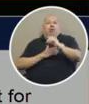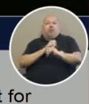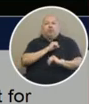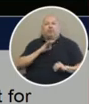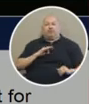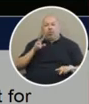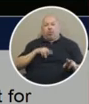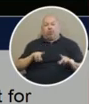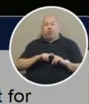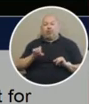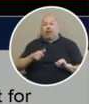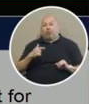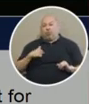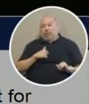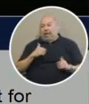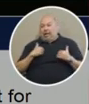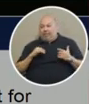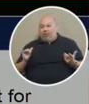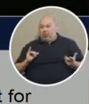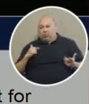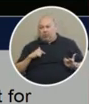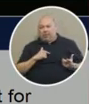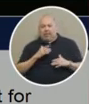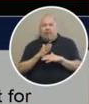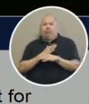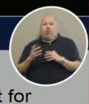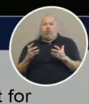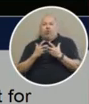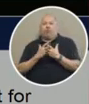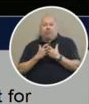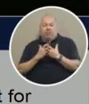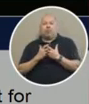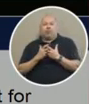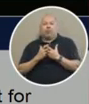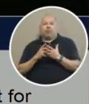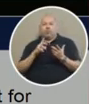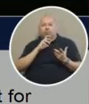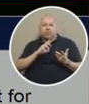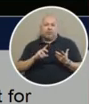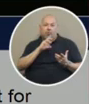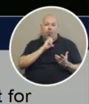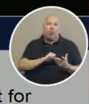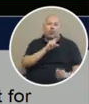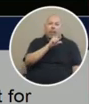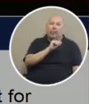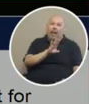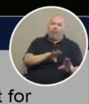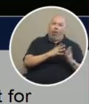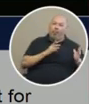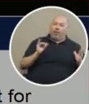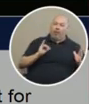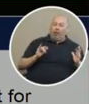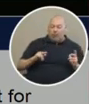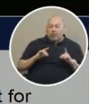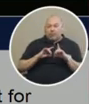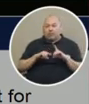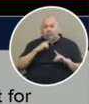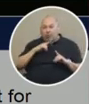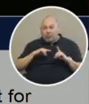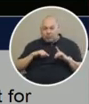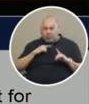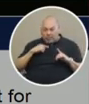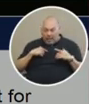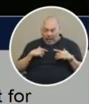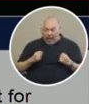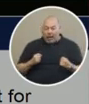also looking into what other avenues we have where we can partner up for use of both labs. The Department of Public Health area's